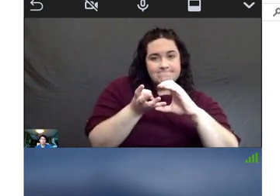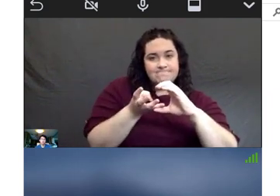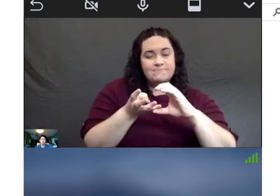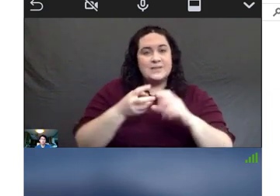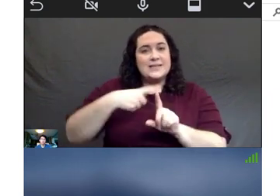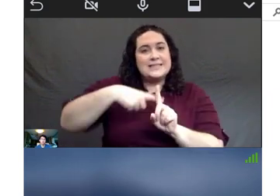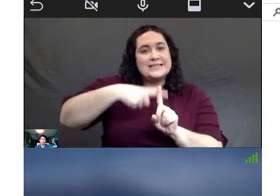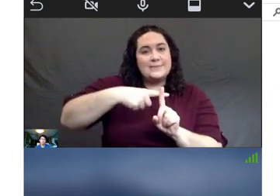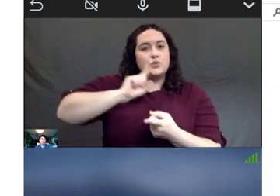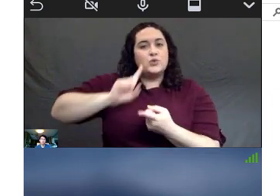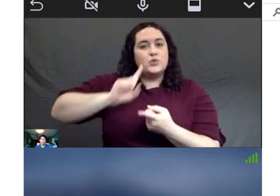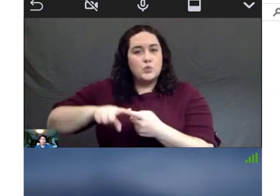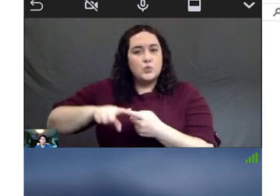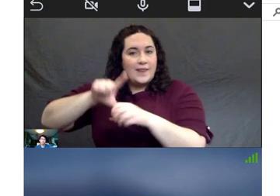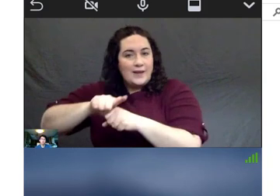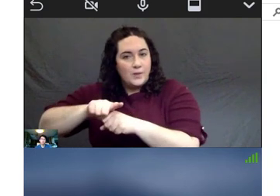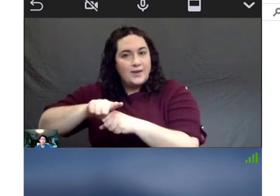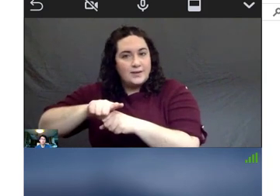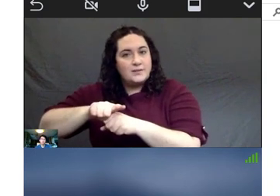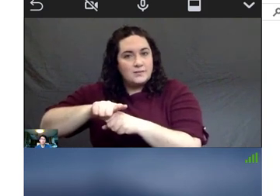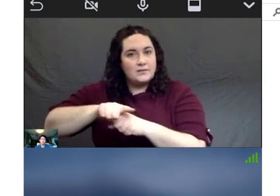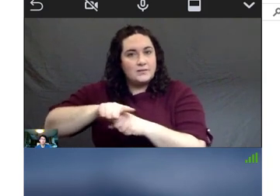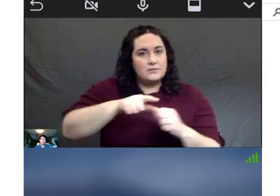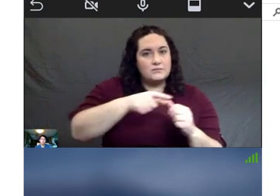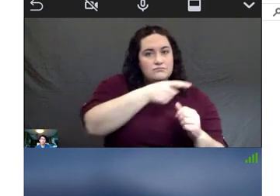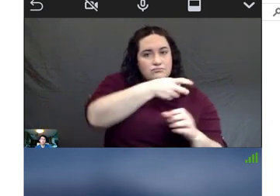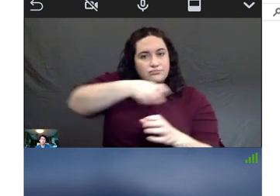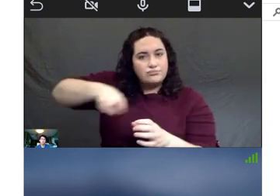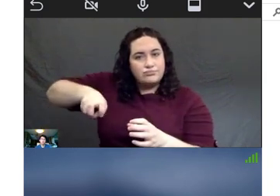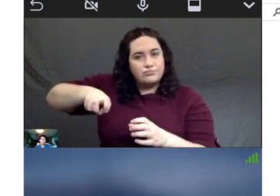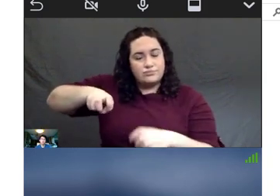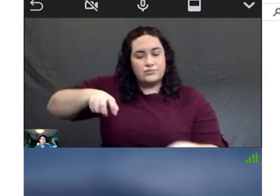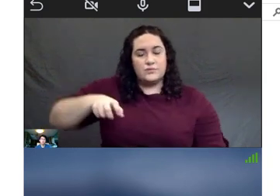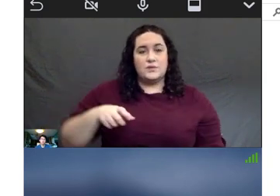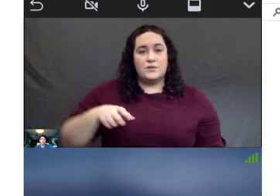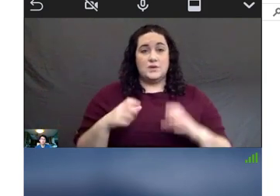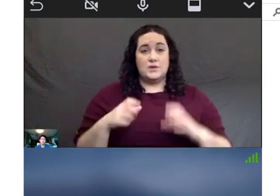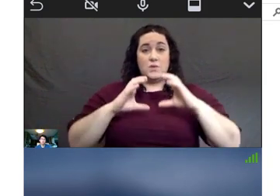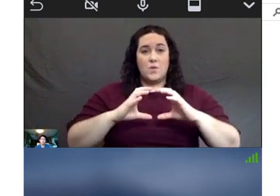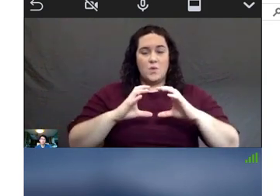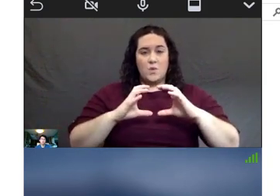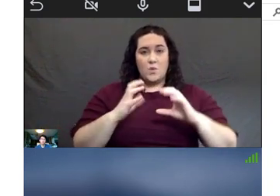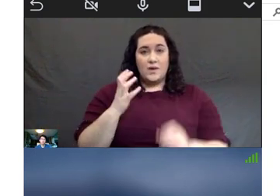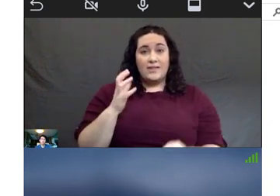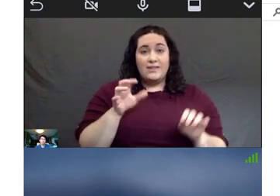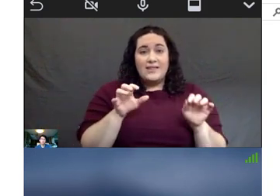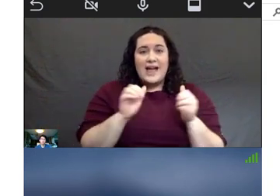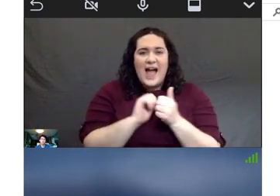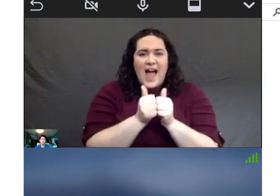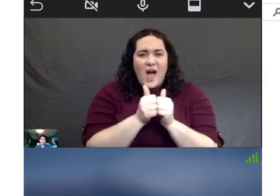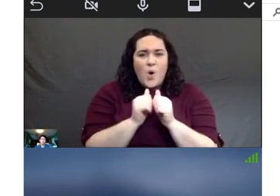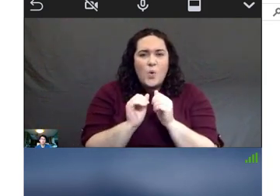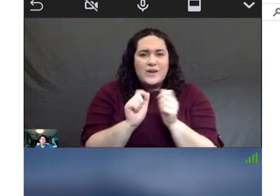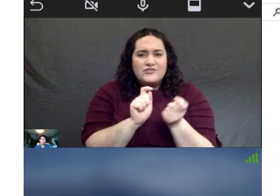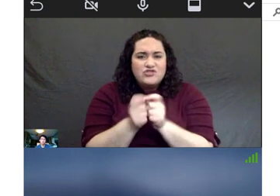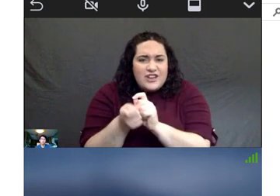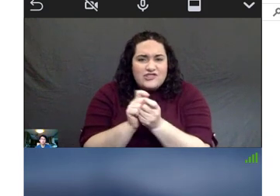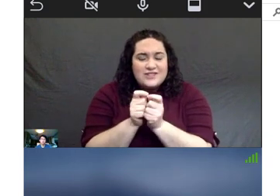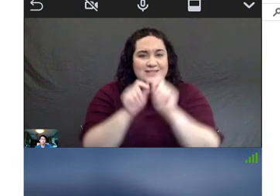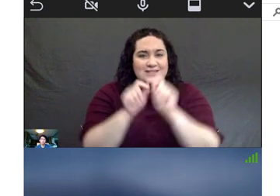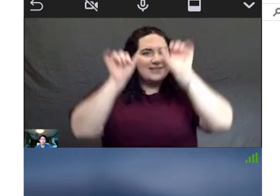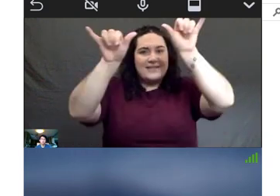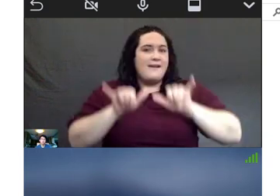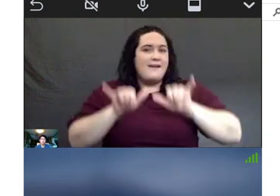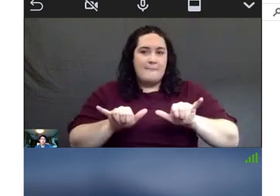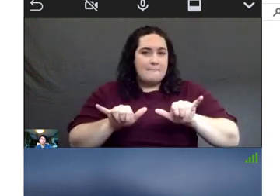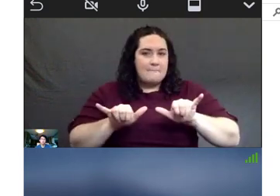the behavior of the thermal boundary layer is the same as the behavior of the hydrodynamic boundary layer. So we have this developing